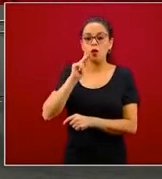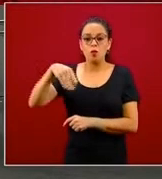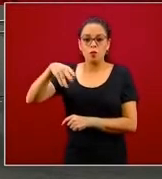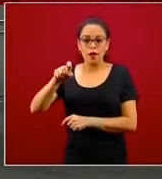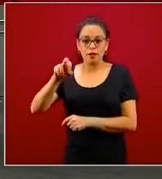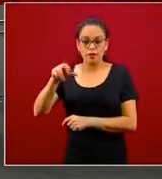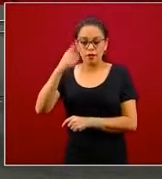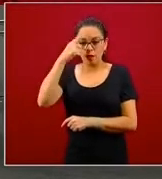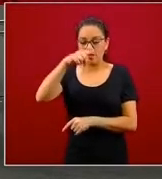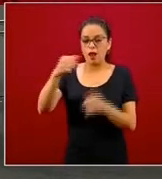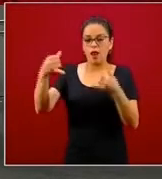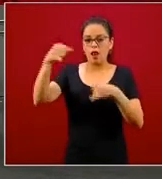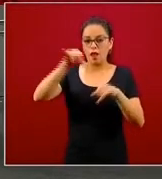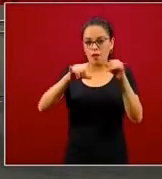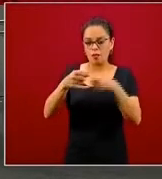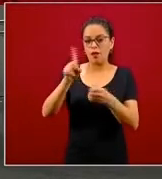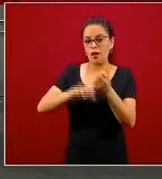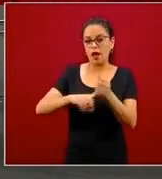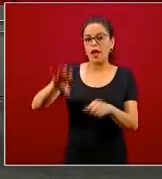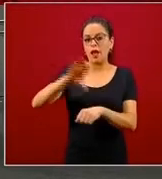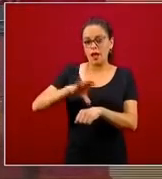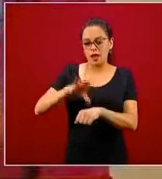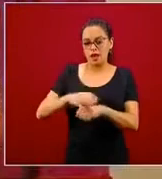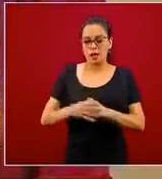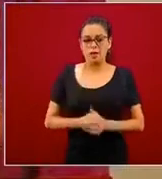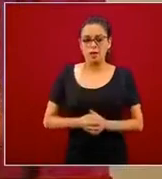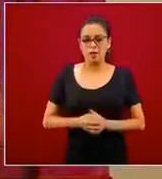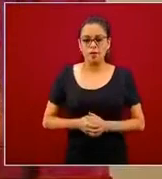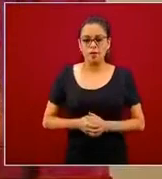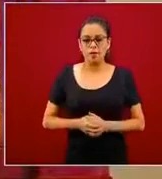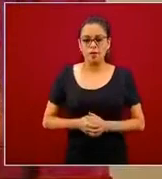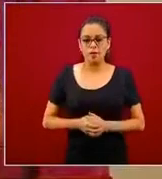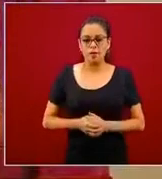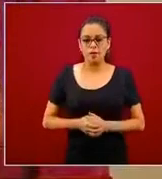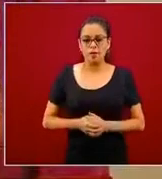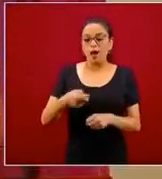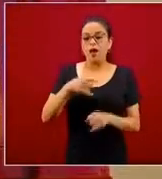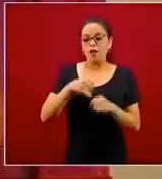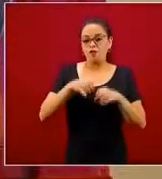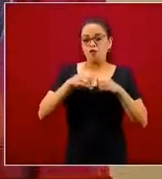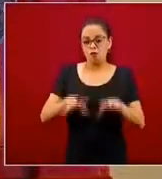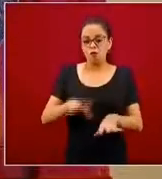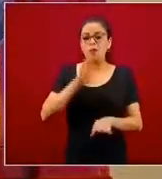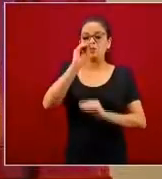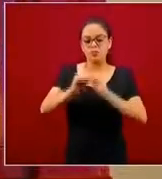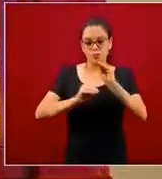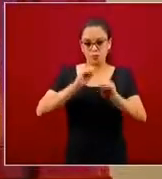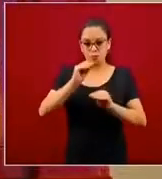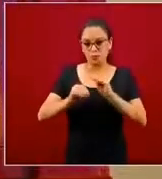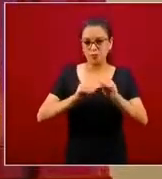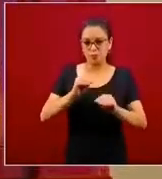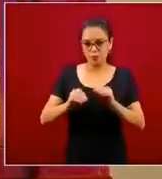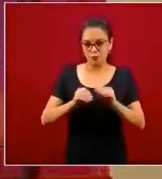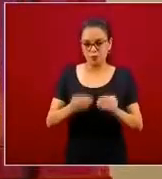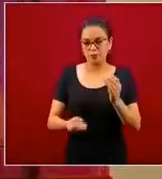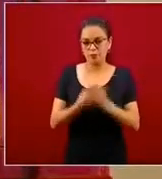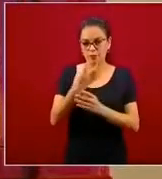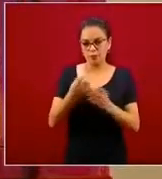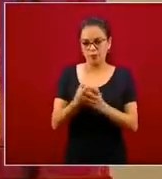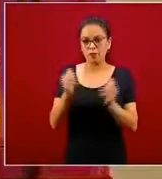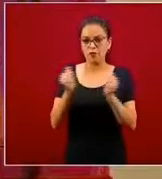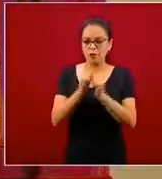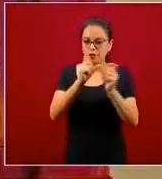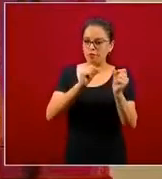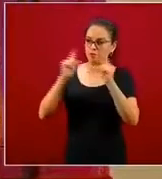group of tests being obtained, we have the clinical inclusion, and we are going to update